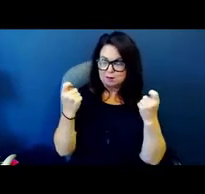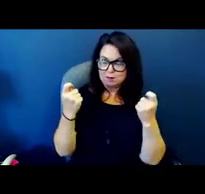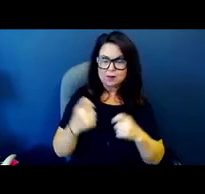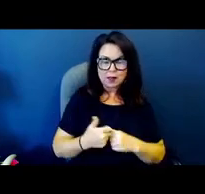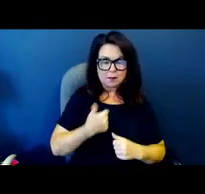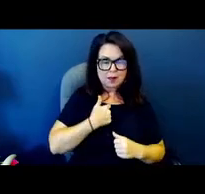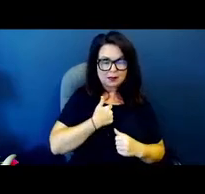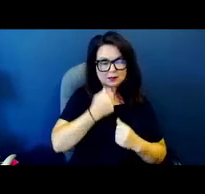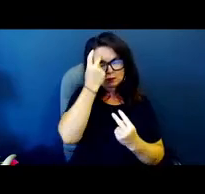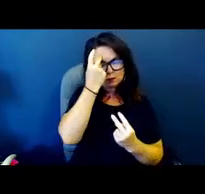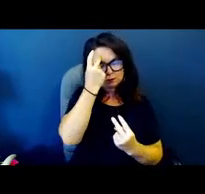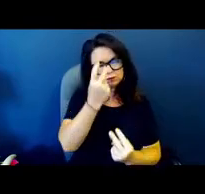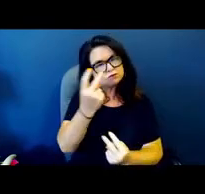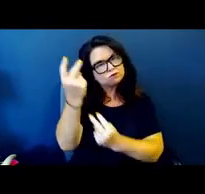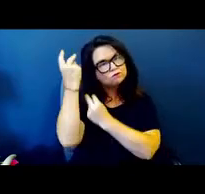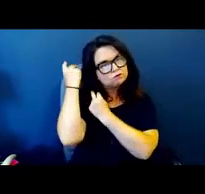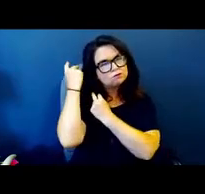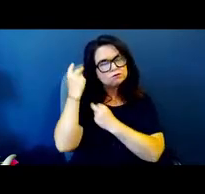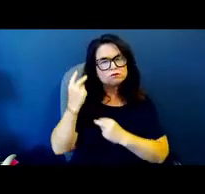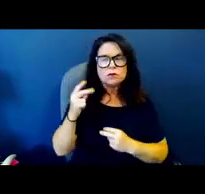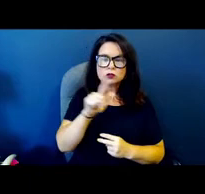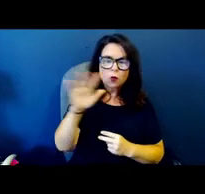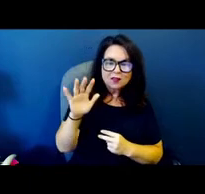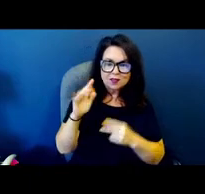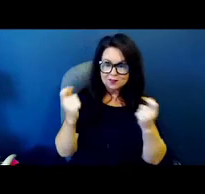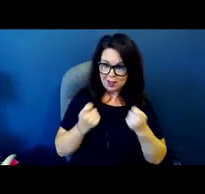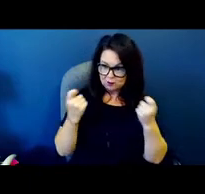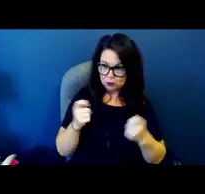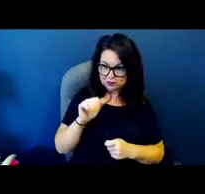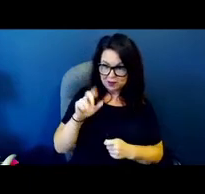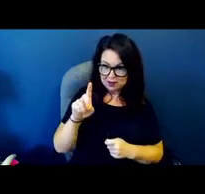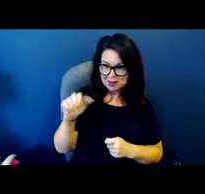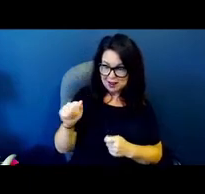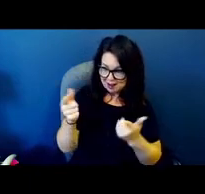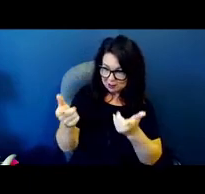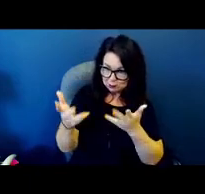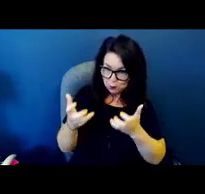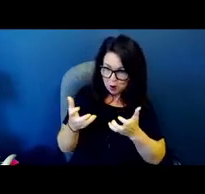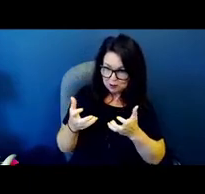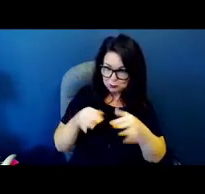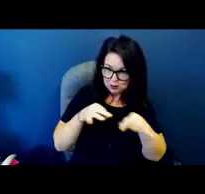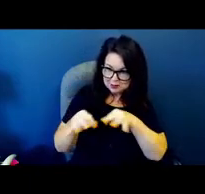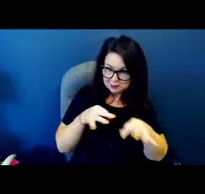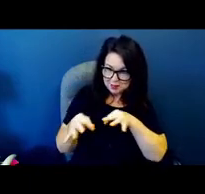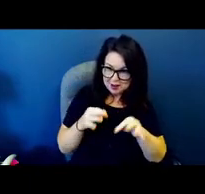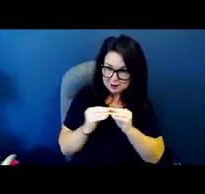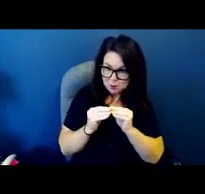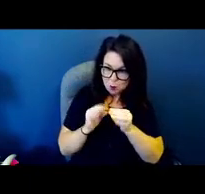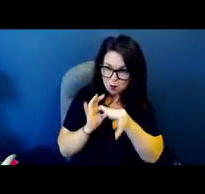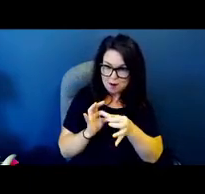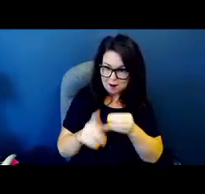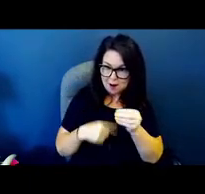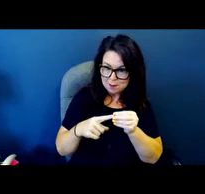the 25th anniversary of the ADA. Do you want to share about that a little bit and your experience for celebrating the ADA